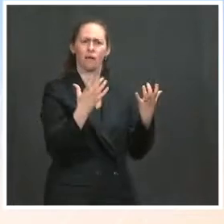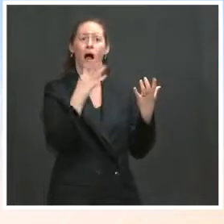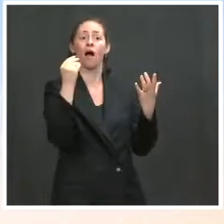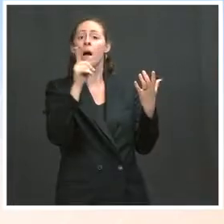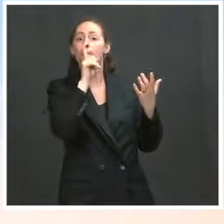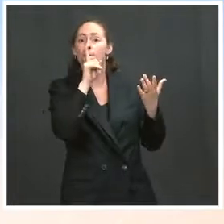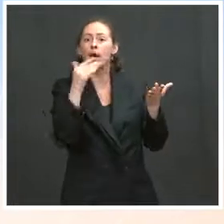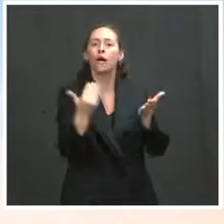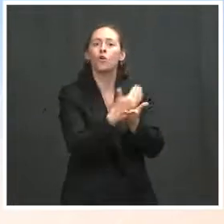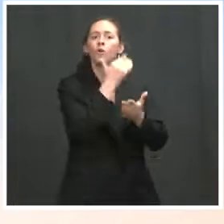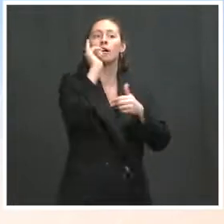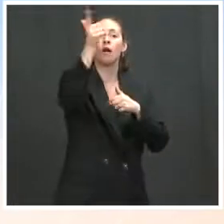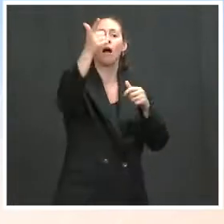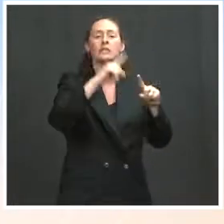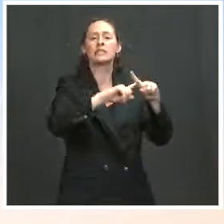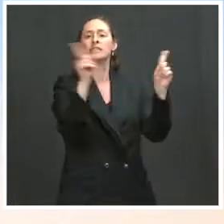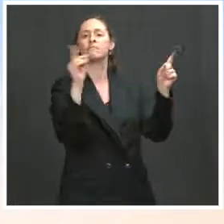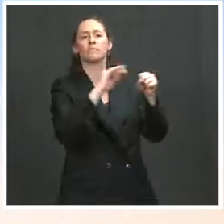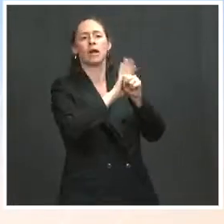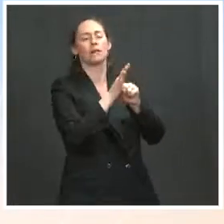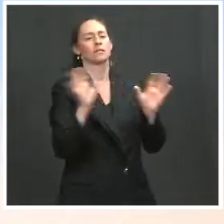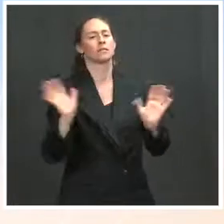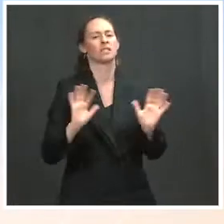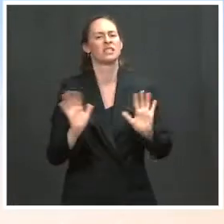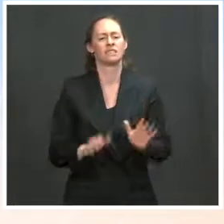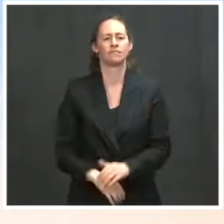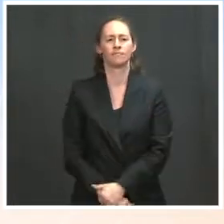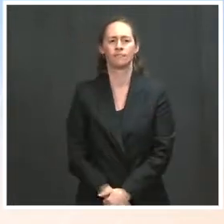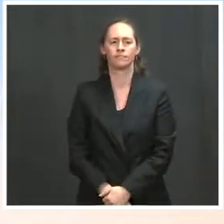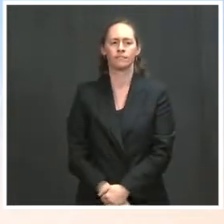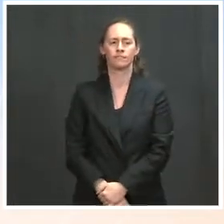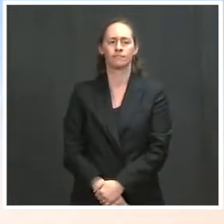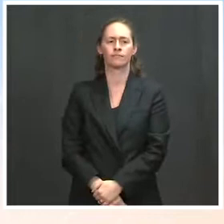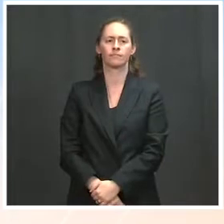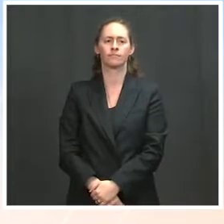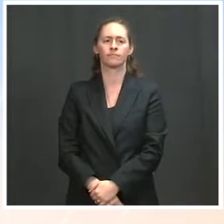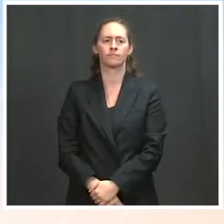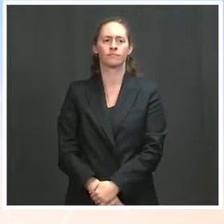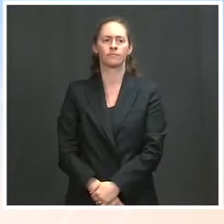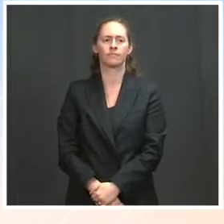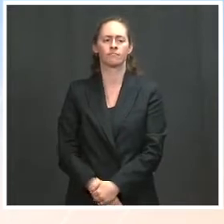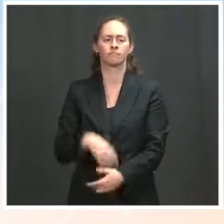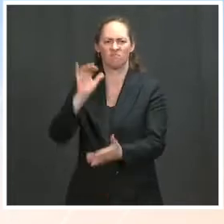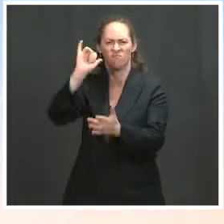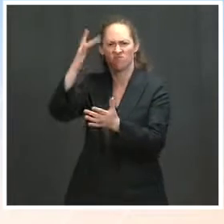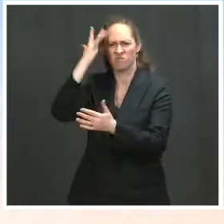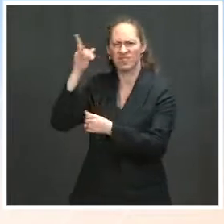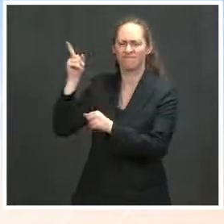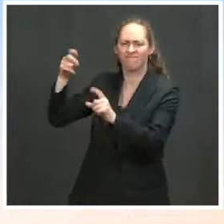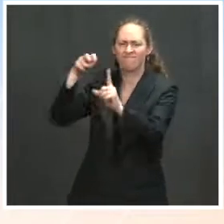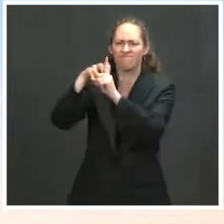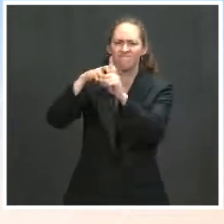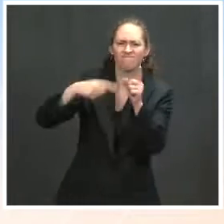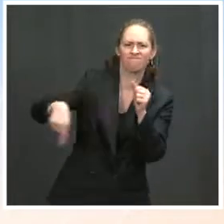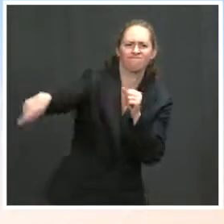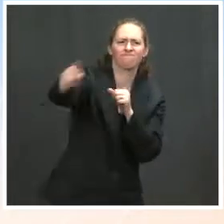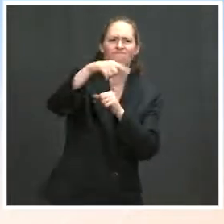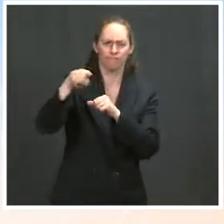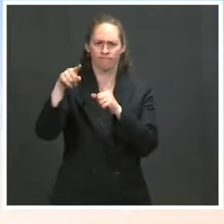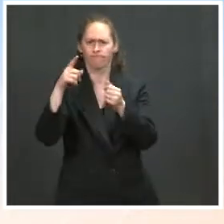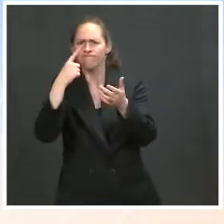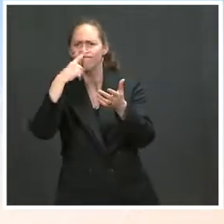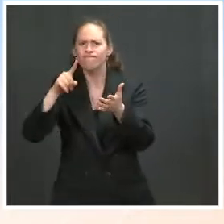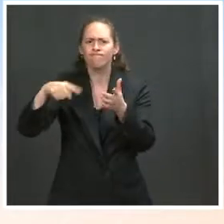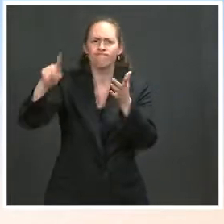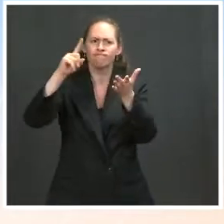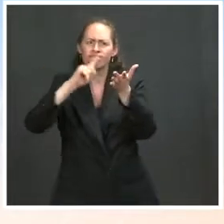is asking the U.S. intelligence community, in cooperation with other elements of our government, to redouble